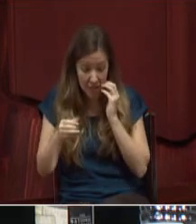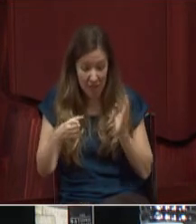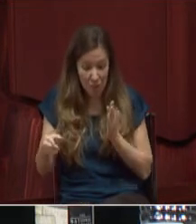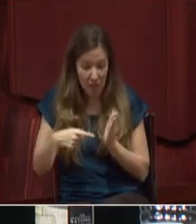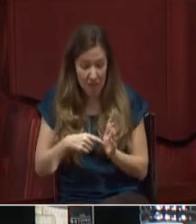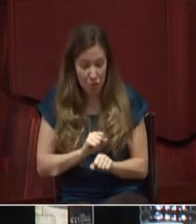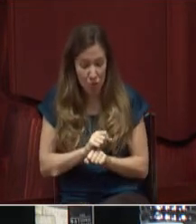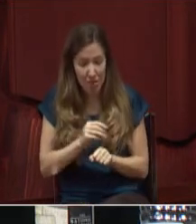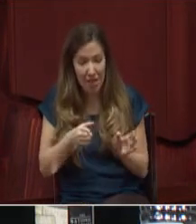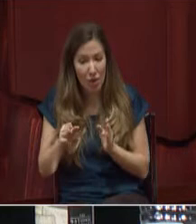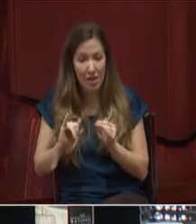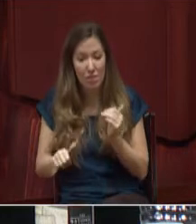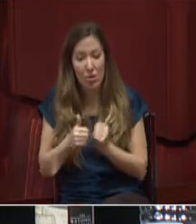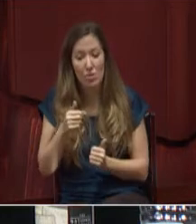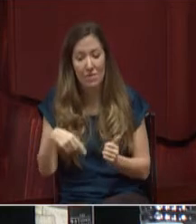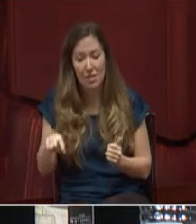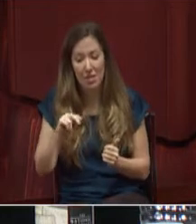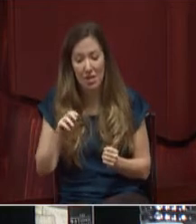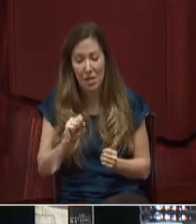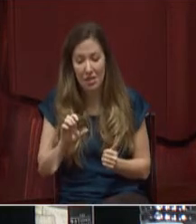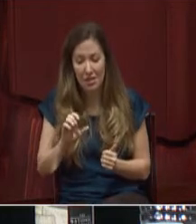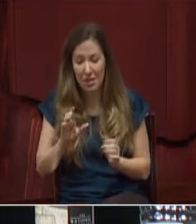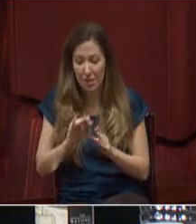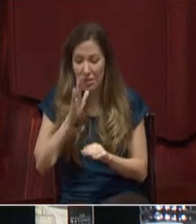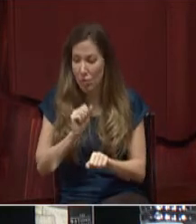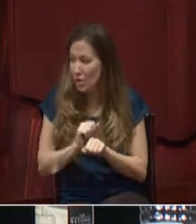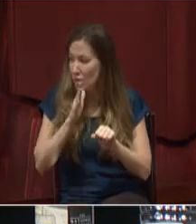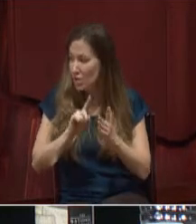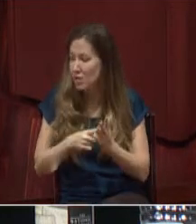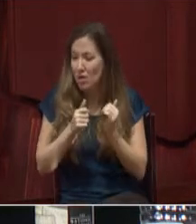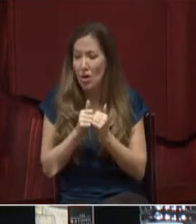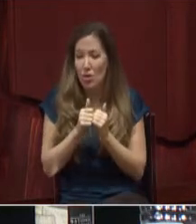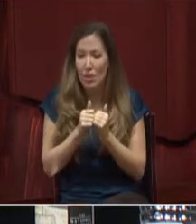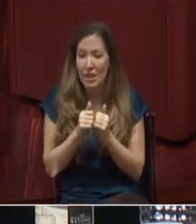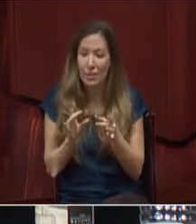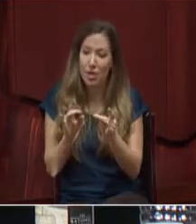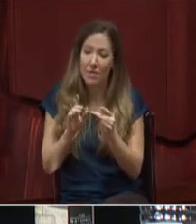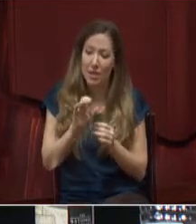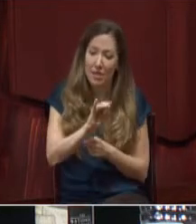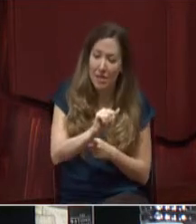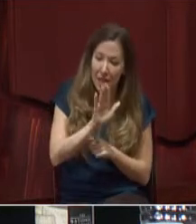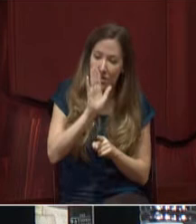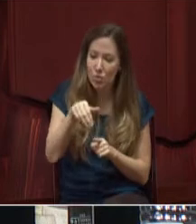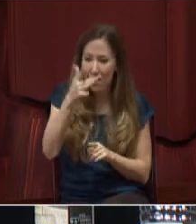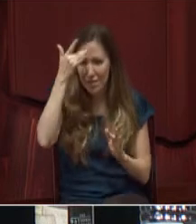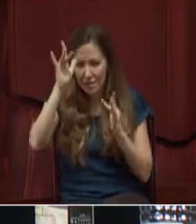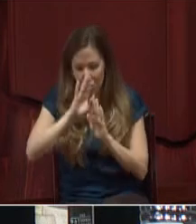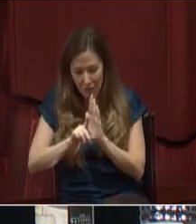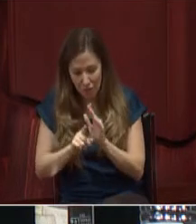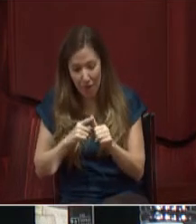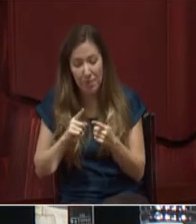and the way most of these NSC meetings would work, it would start out with a briefing by CIA to give the intelligence background. Then Henry would